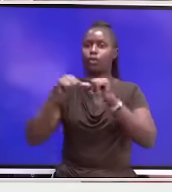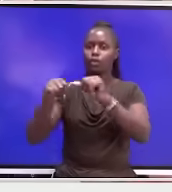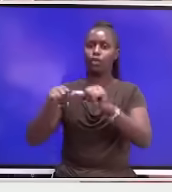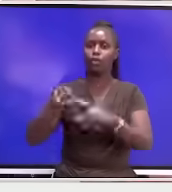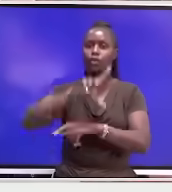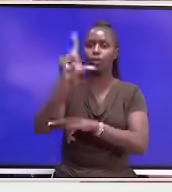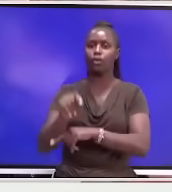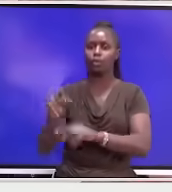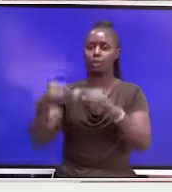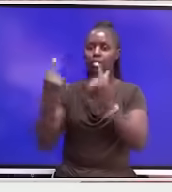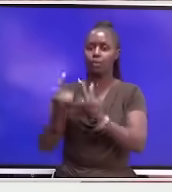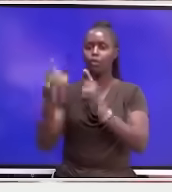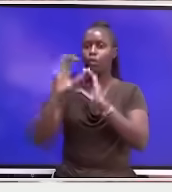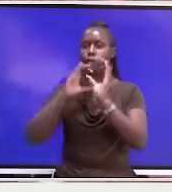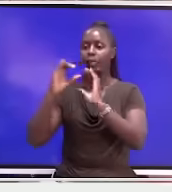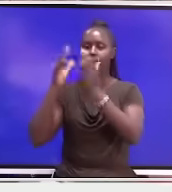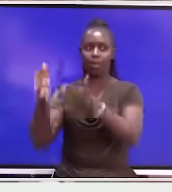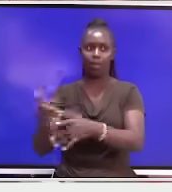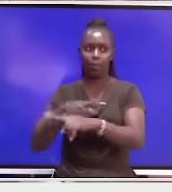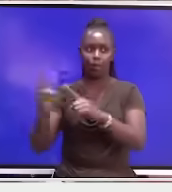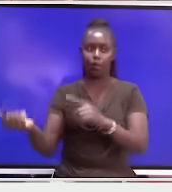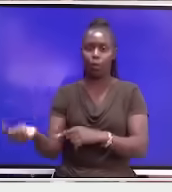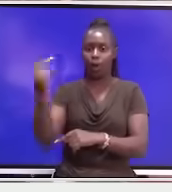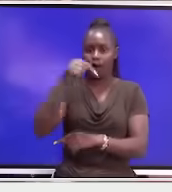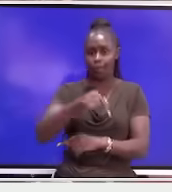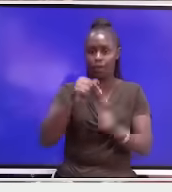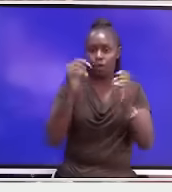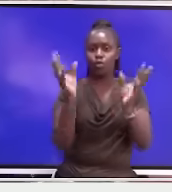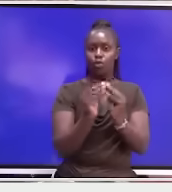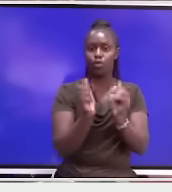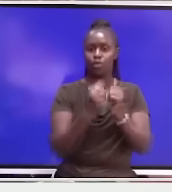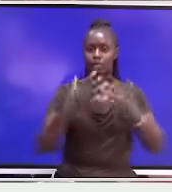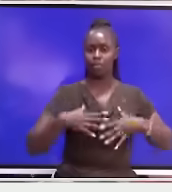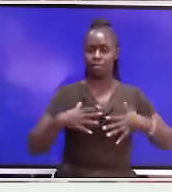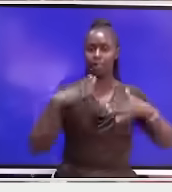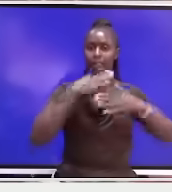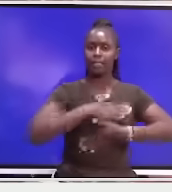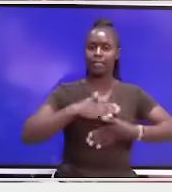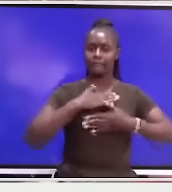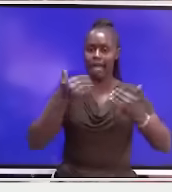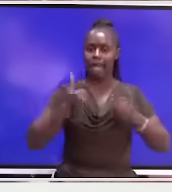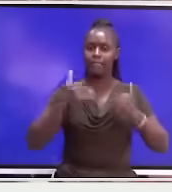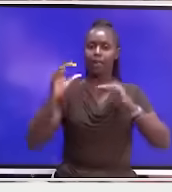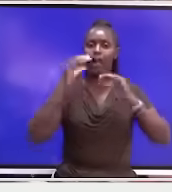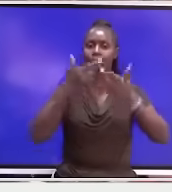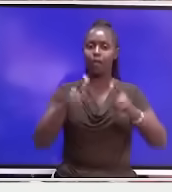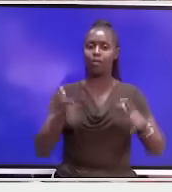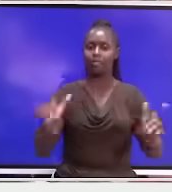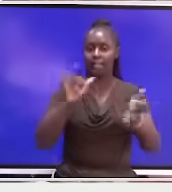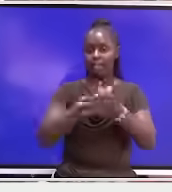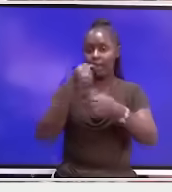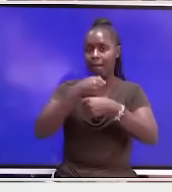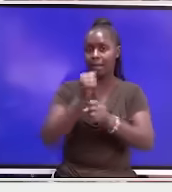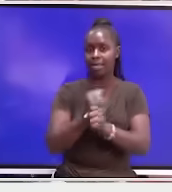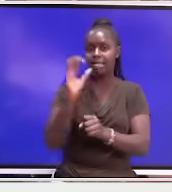huko. Mukifika hapa kwa mashinani, muonge lugha ambaye inaelekeza wananchi vizuri. Huyu ni